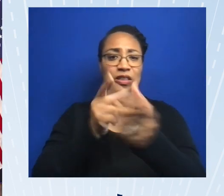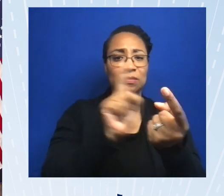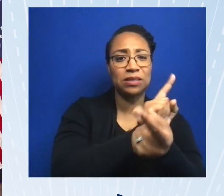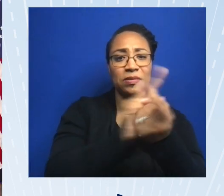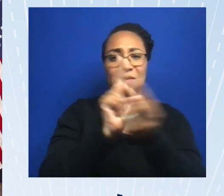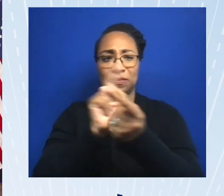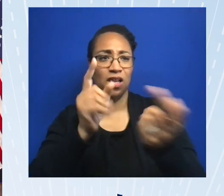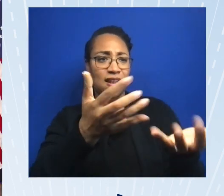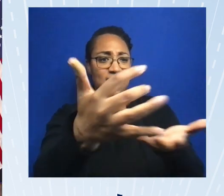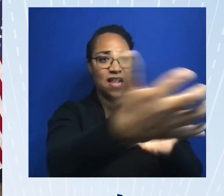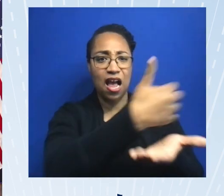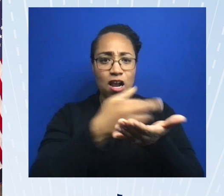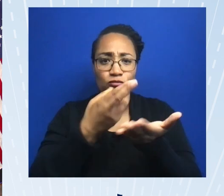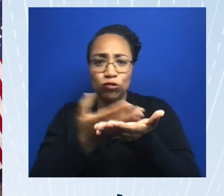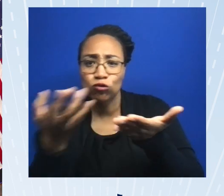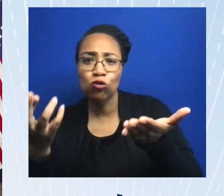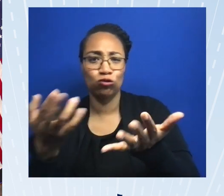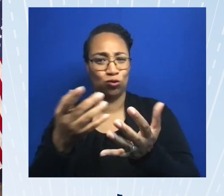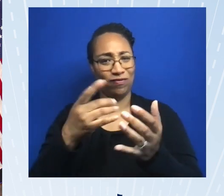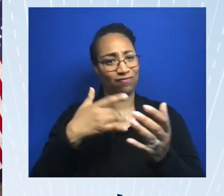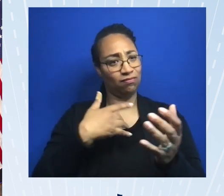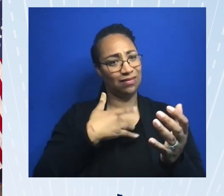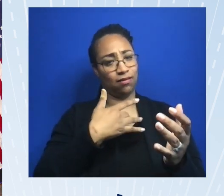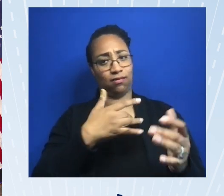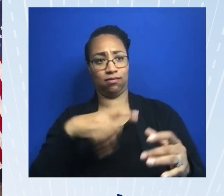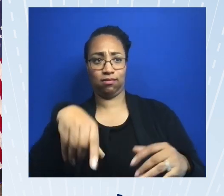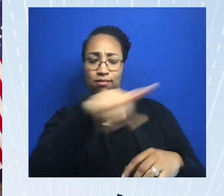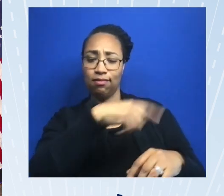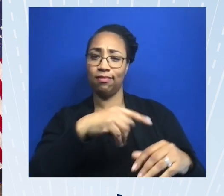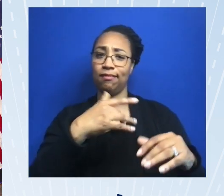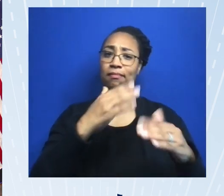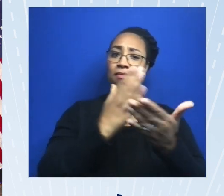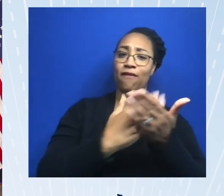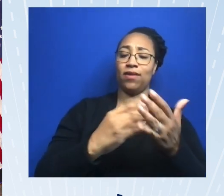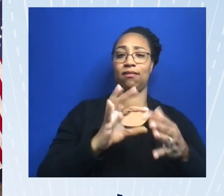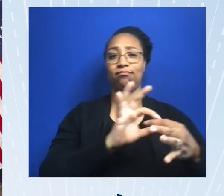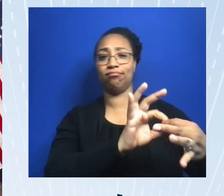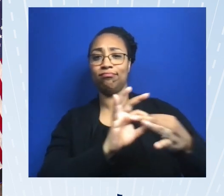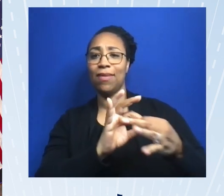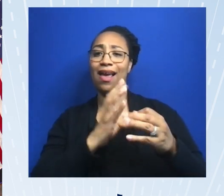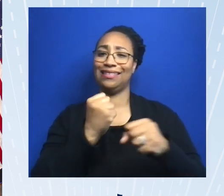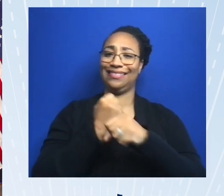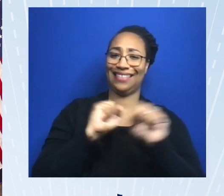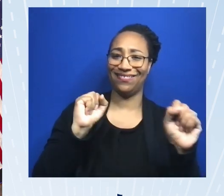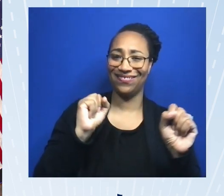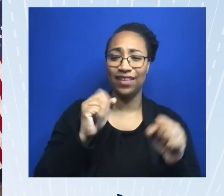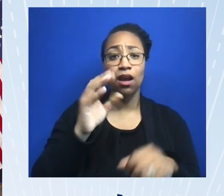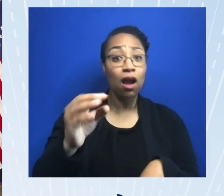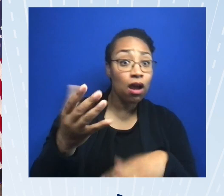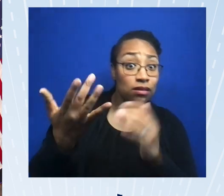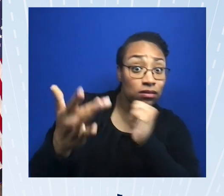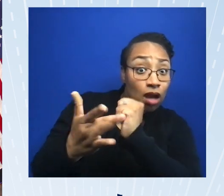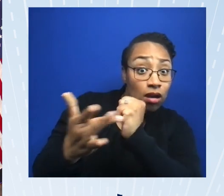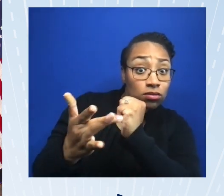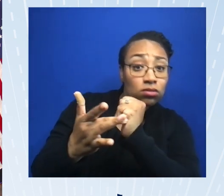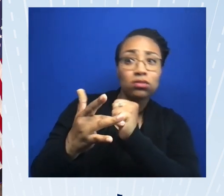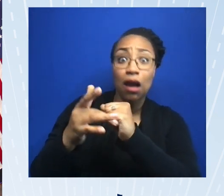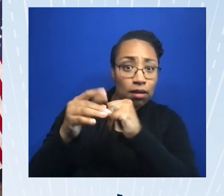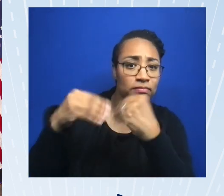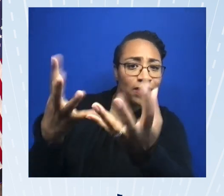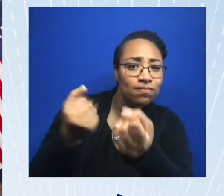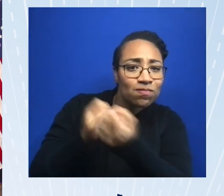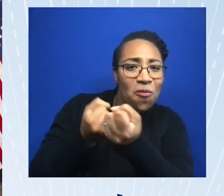provide technical and financial assistance to build community-based prevention efforts that steer individuals away from hate